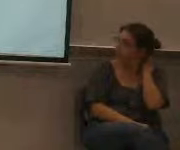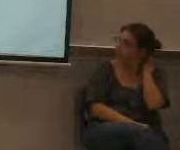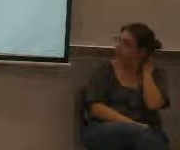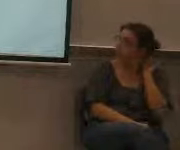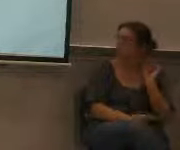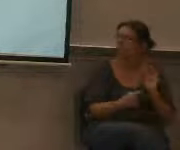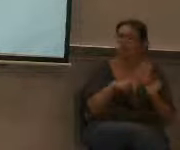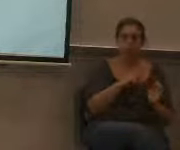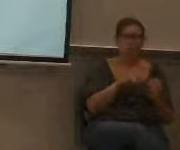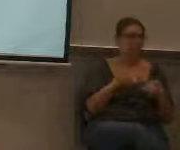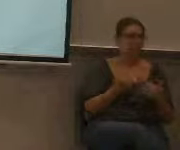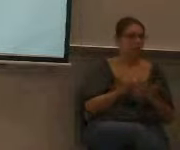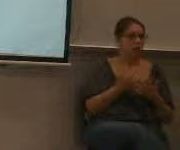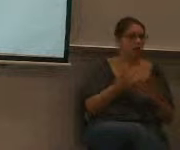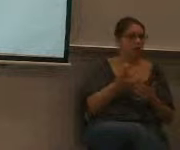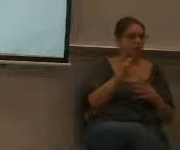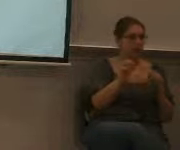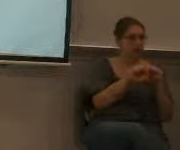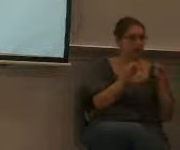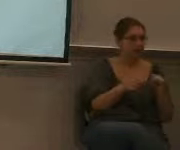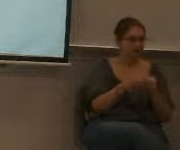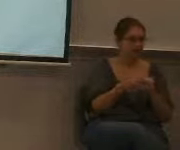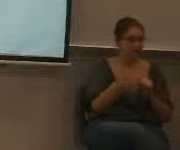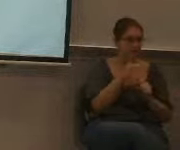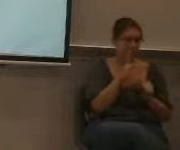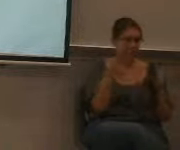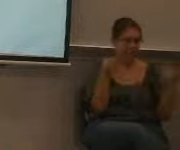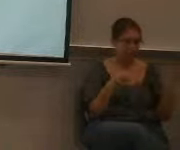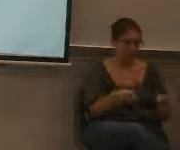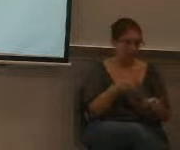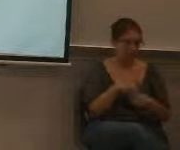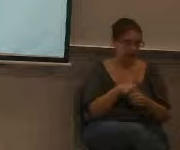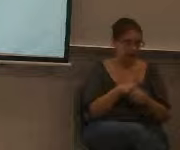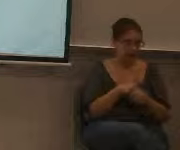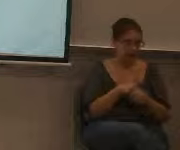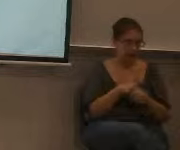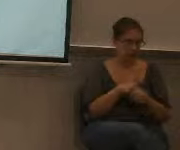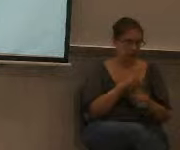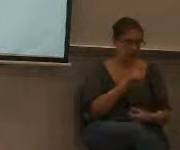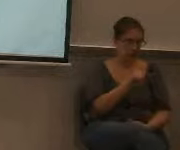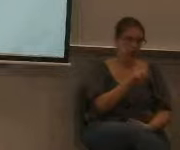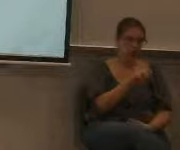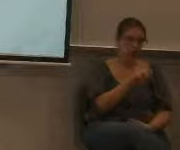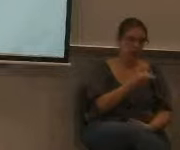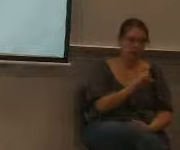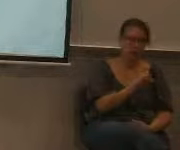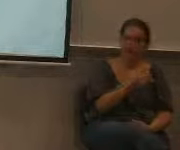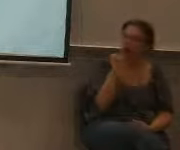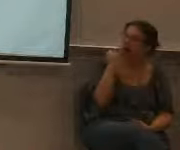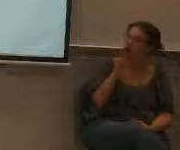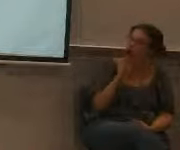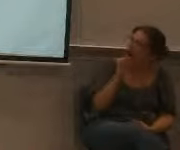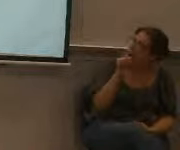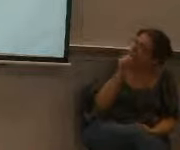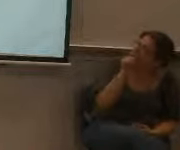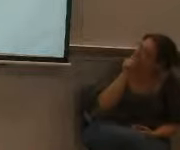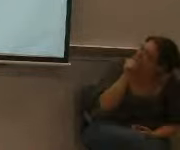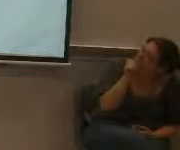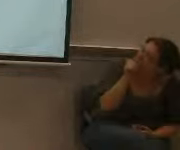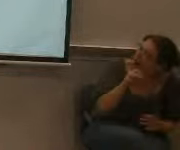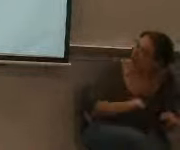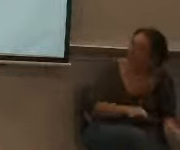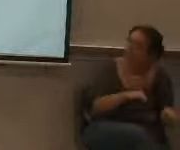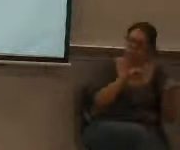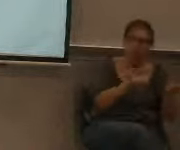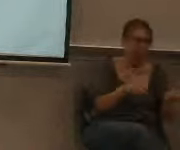Okay, so we've got a number of ecosystem things that are occurring in streams. The idea of flood pulse concept, the lockedness